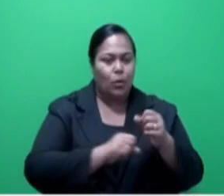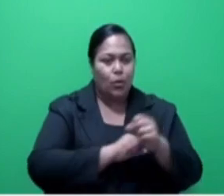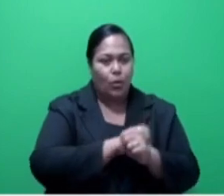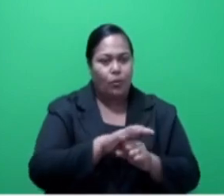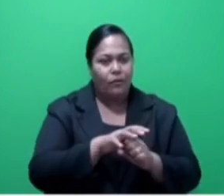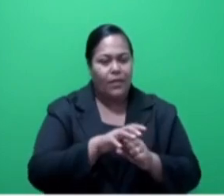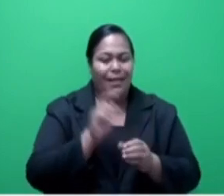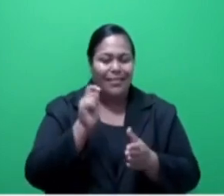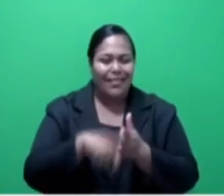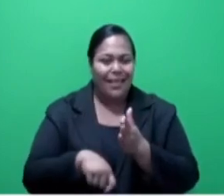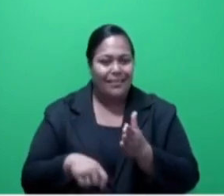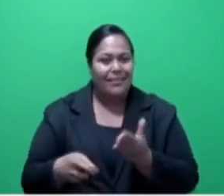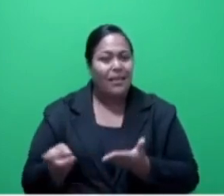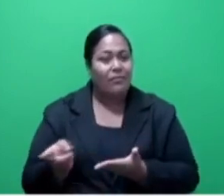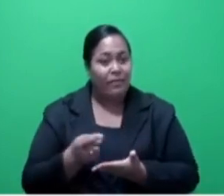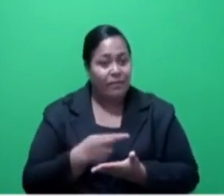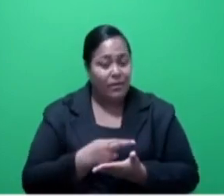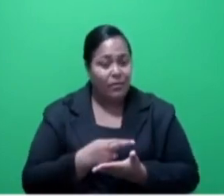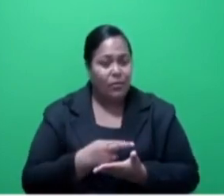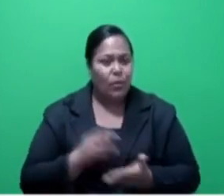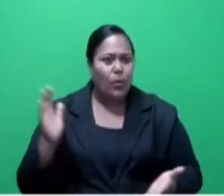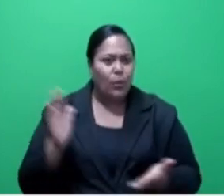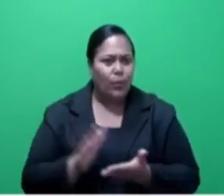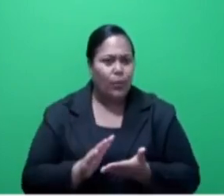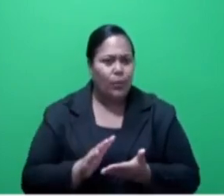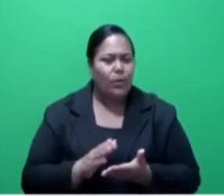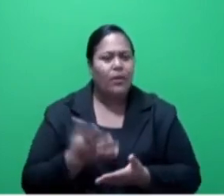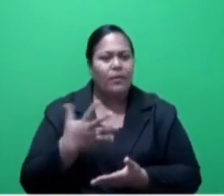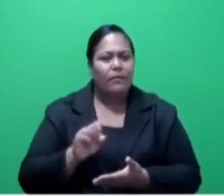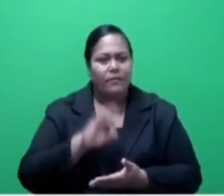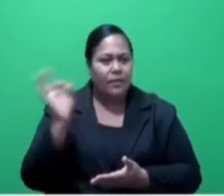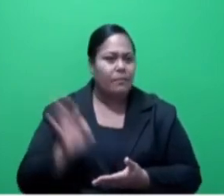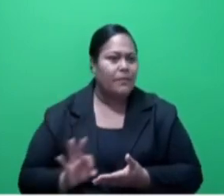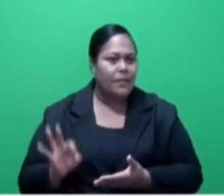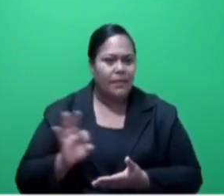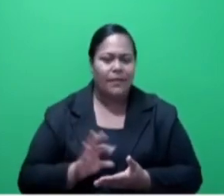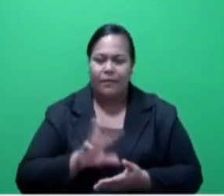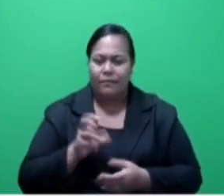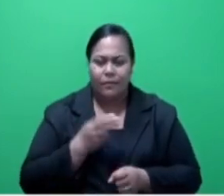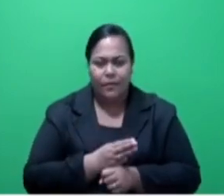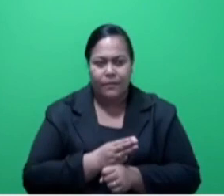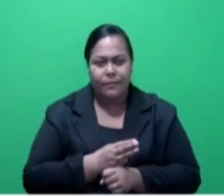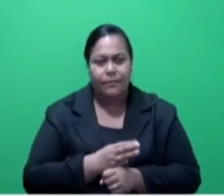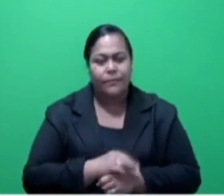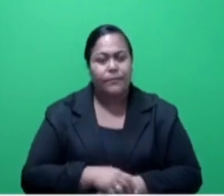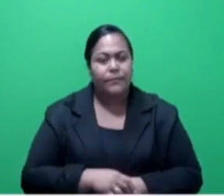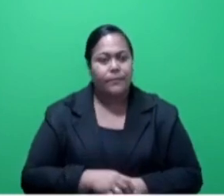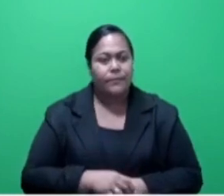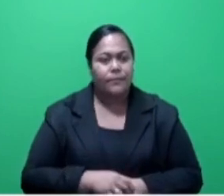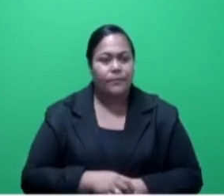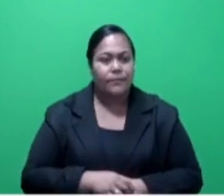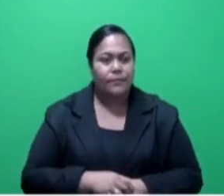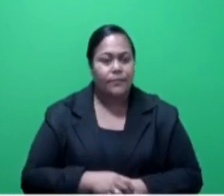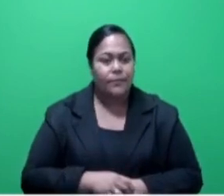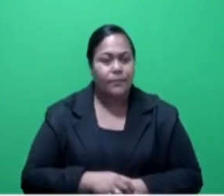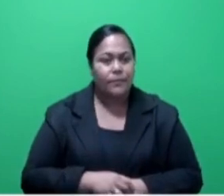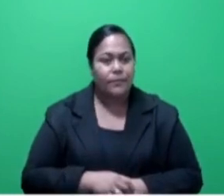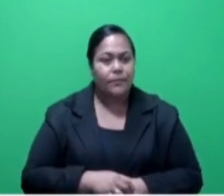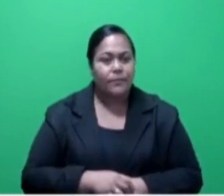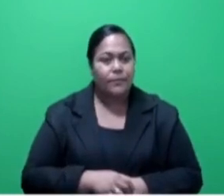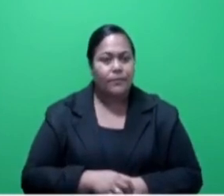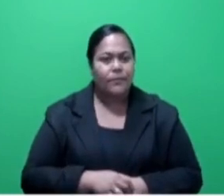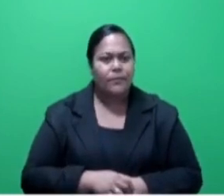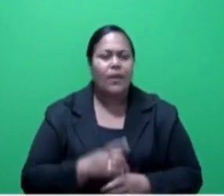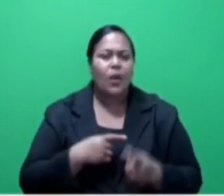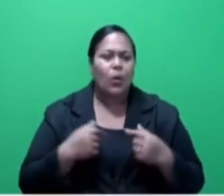revenue fell by 50% on average every month. Every month. We lost